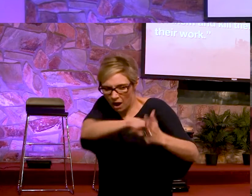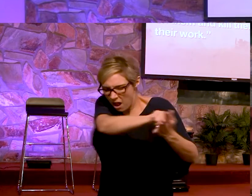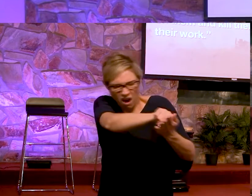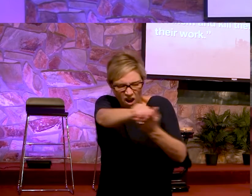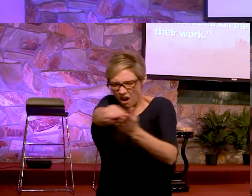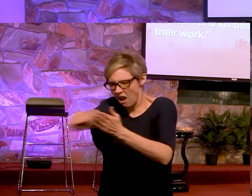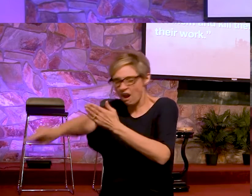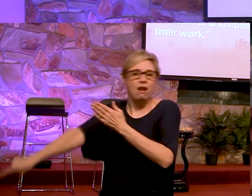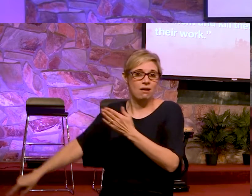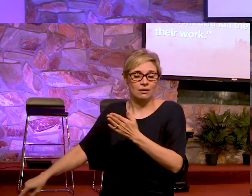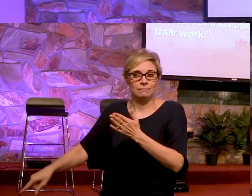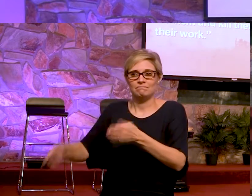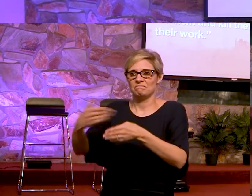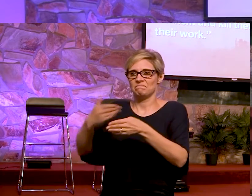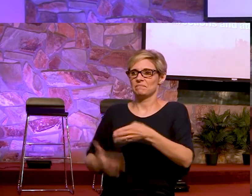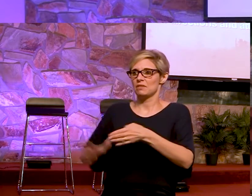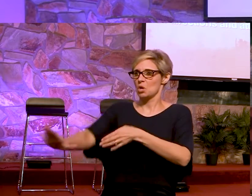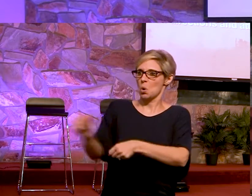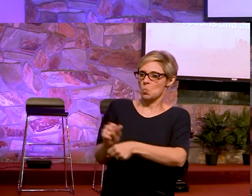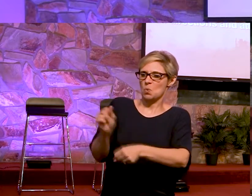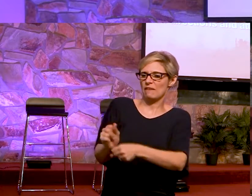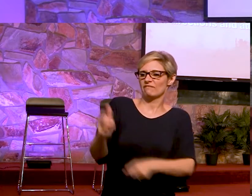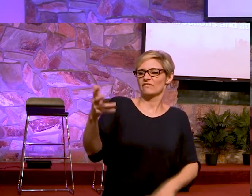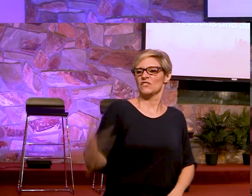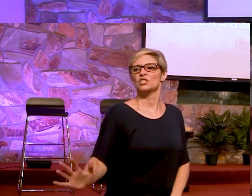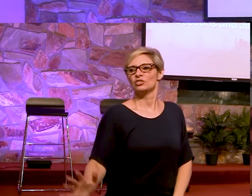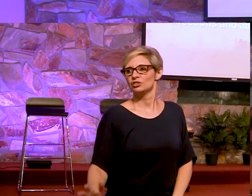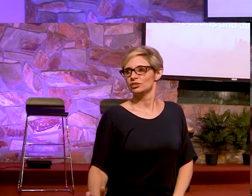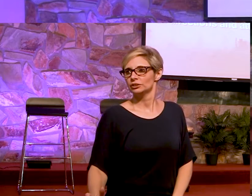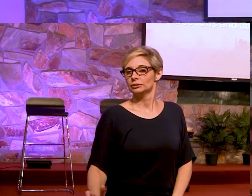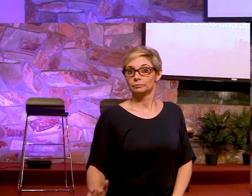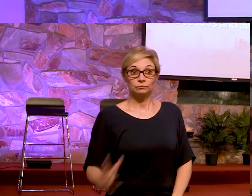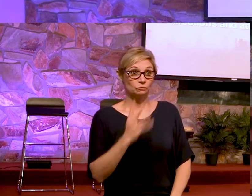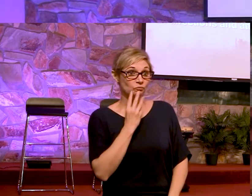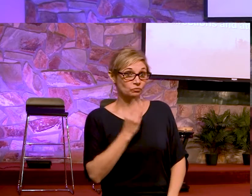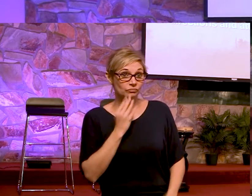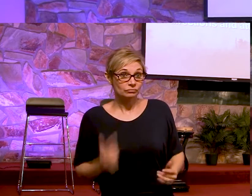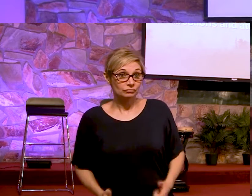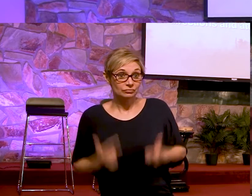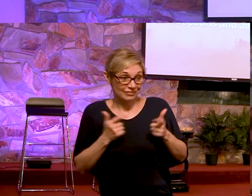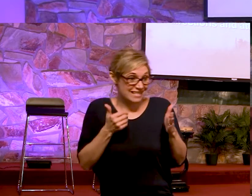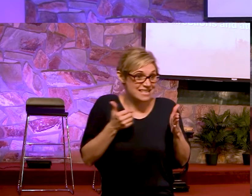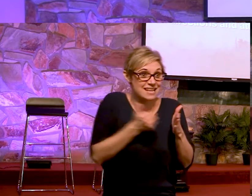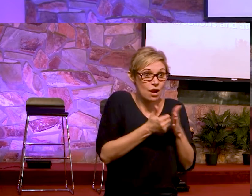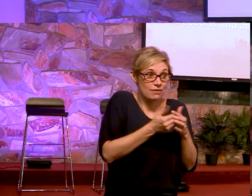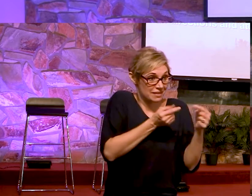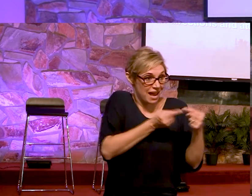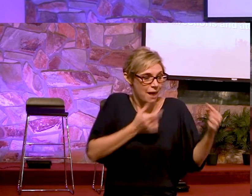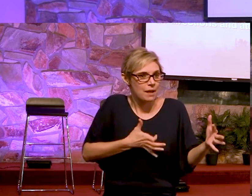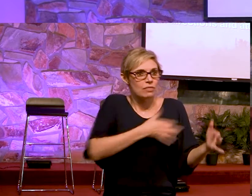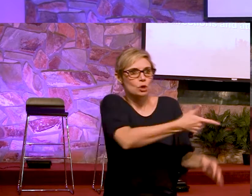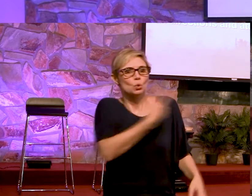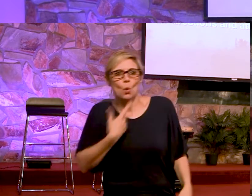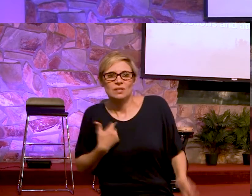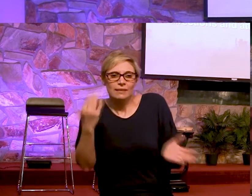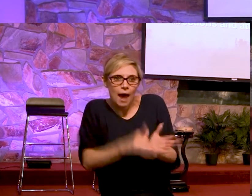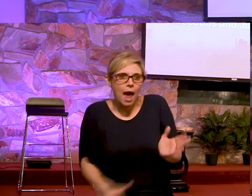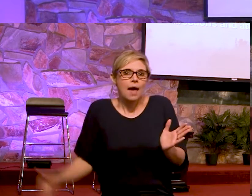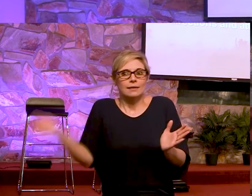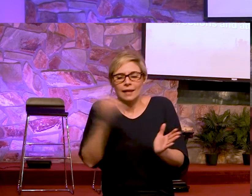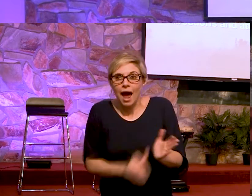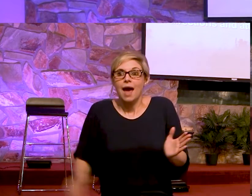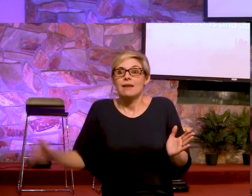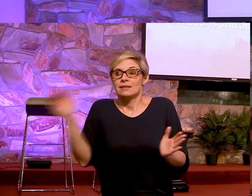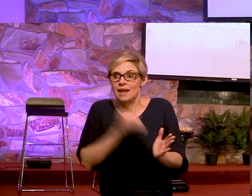them and end their work. The Jews who lived near the enemy came and told us again and again, they